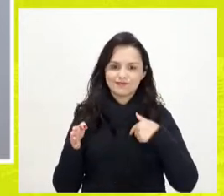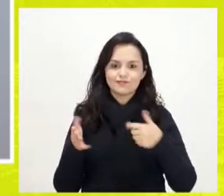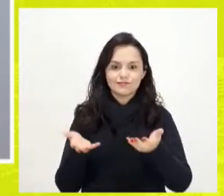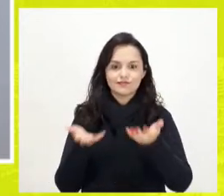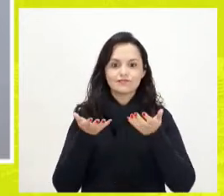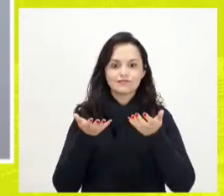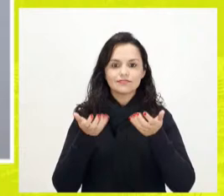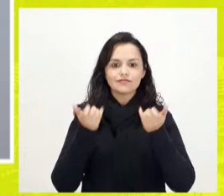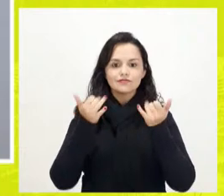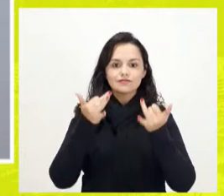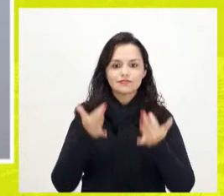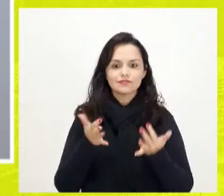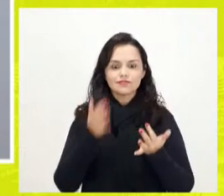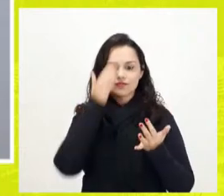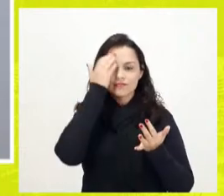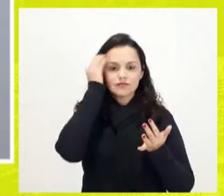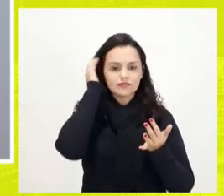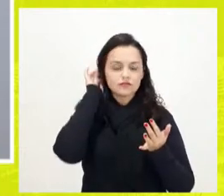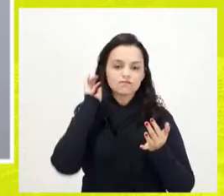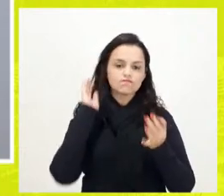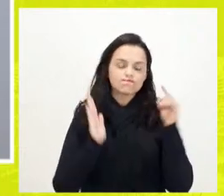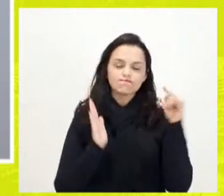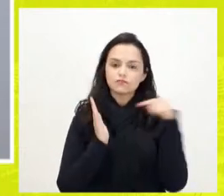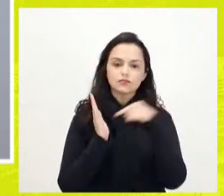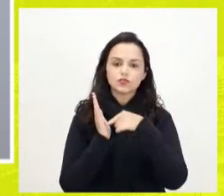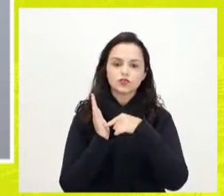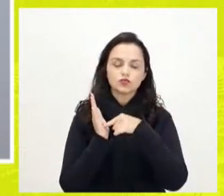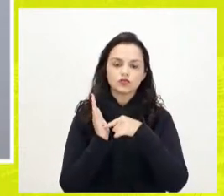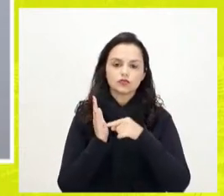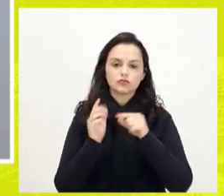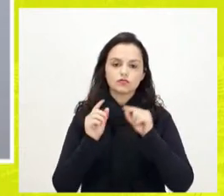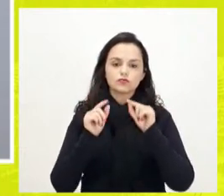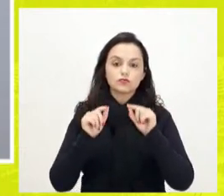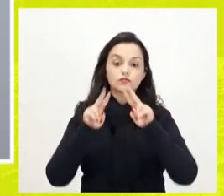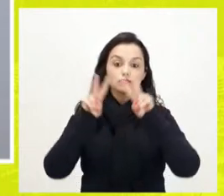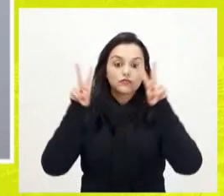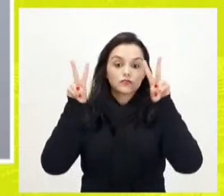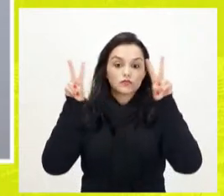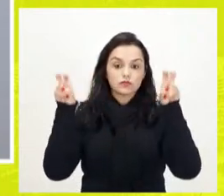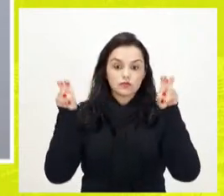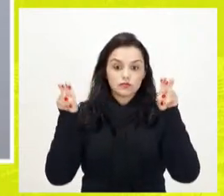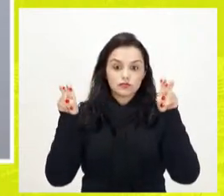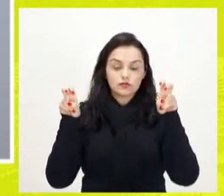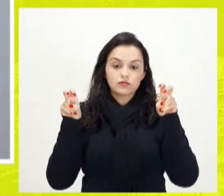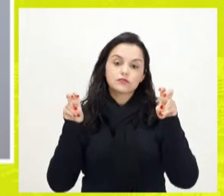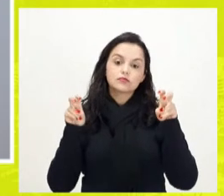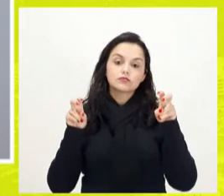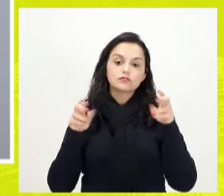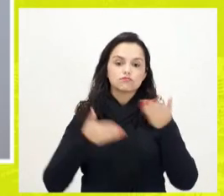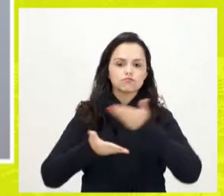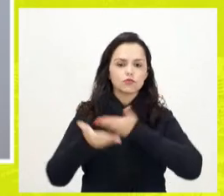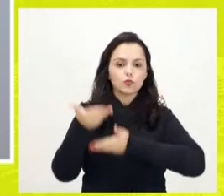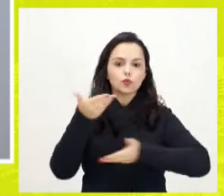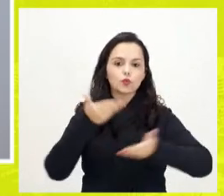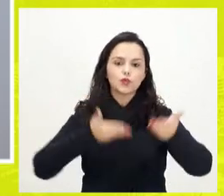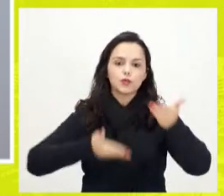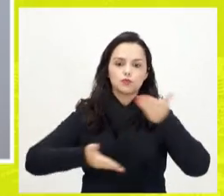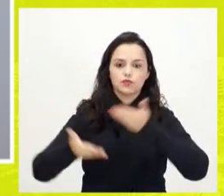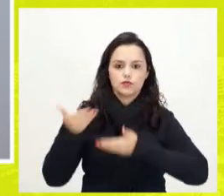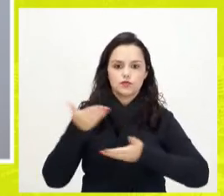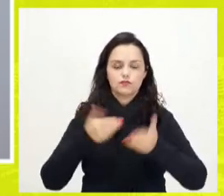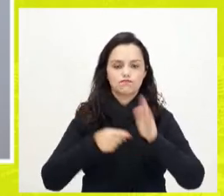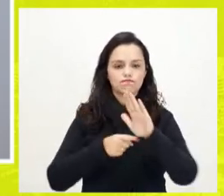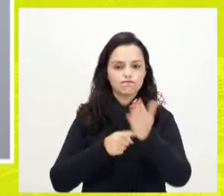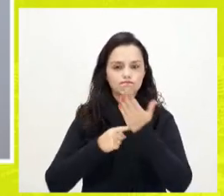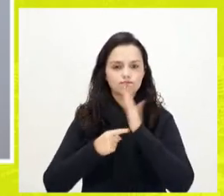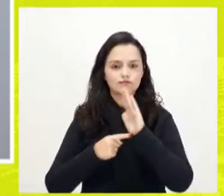i like to try to be the most objective possible and i want to